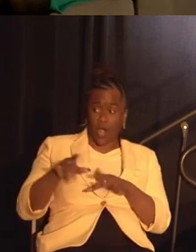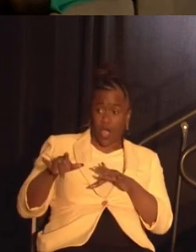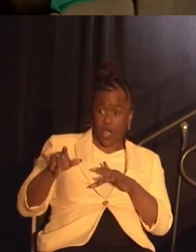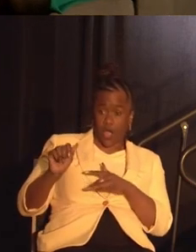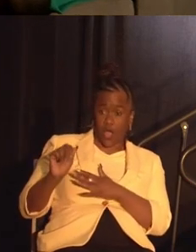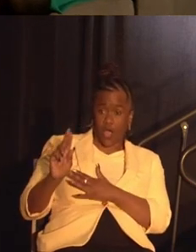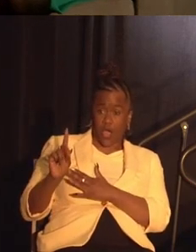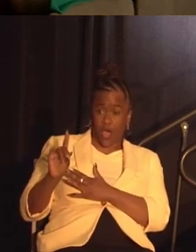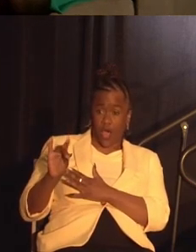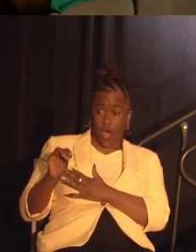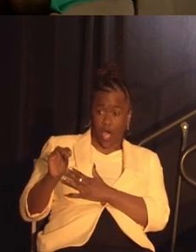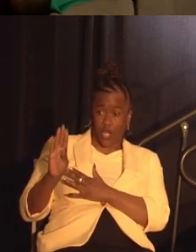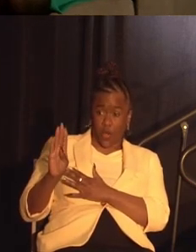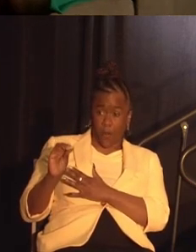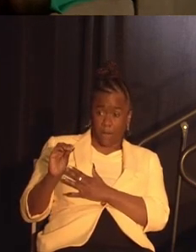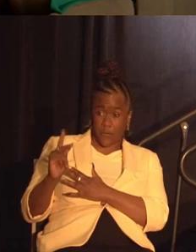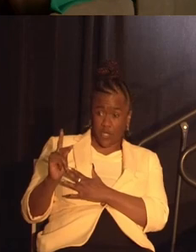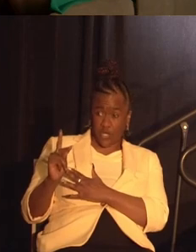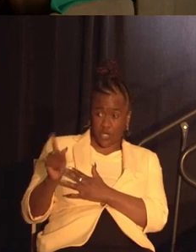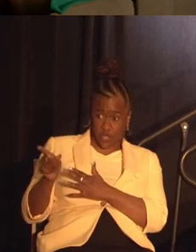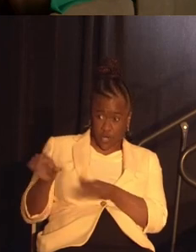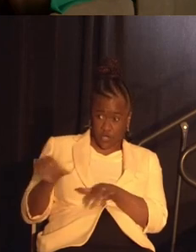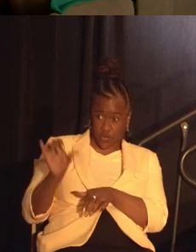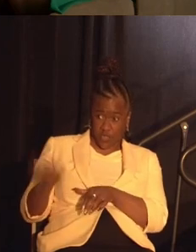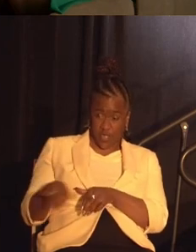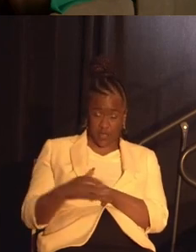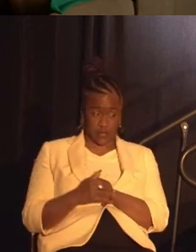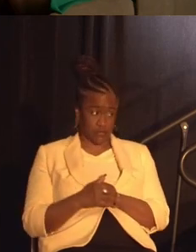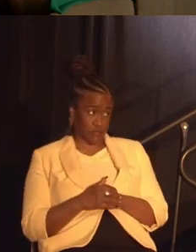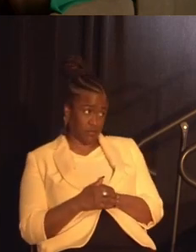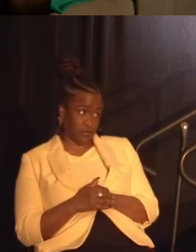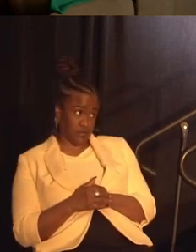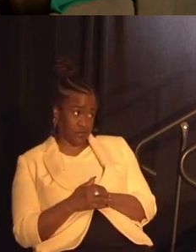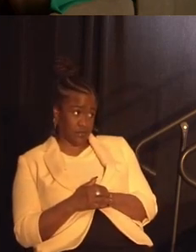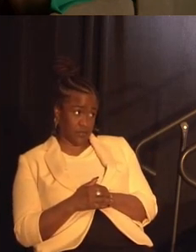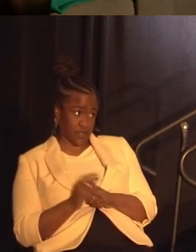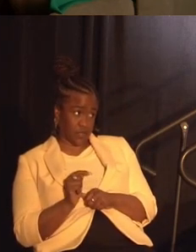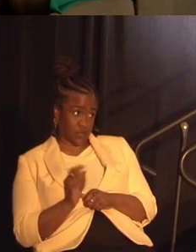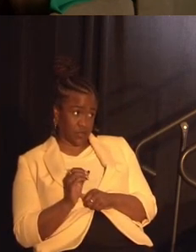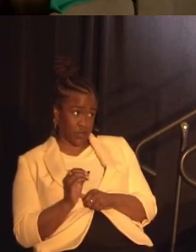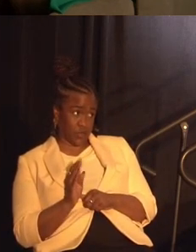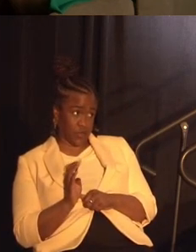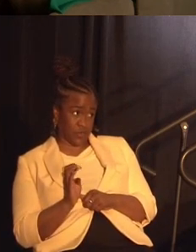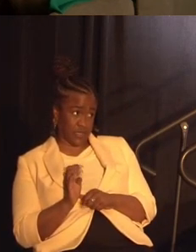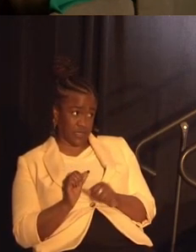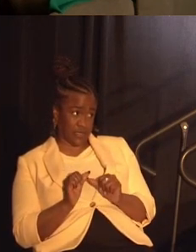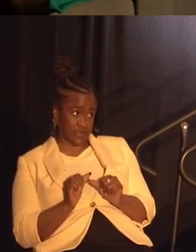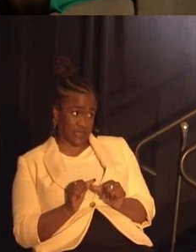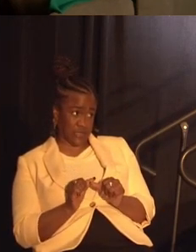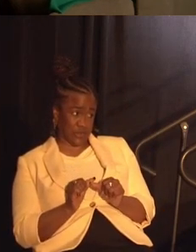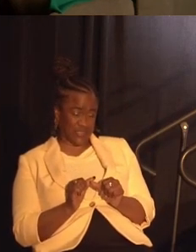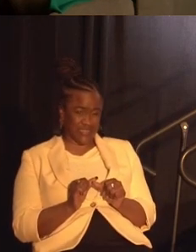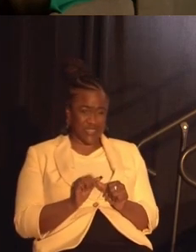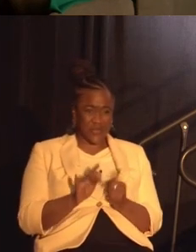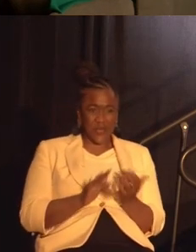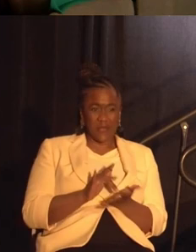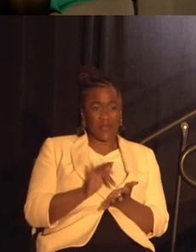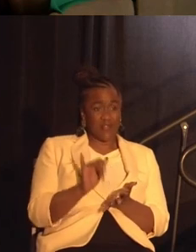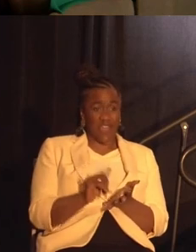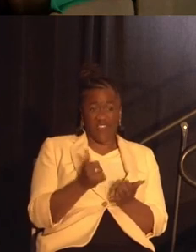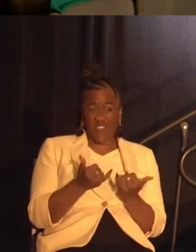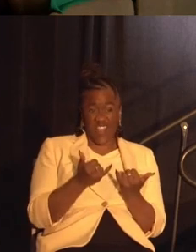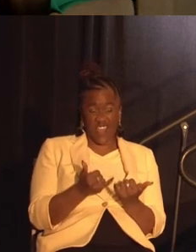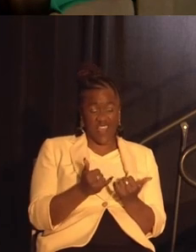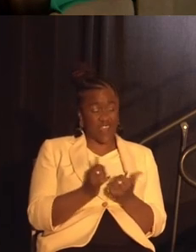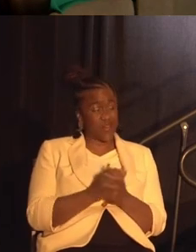for your book? Oh, to be continued. Yes. Yes, okay. We are in the midst of it right